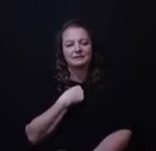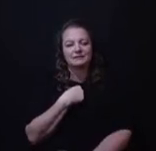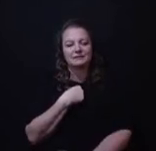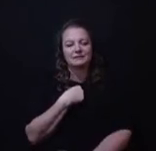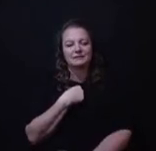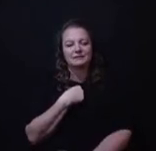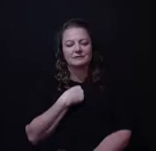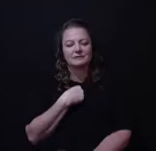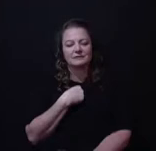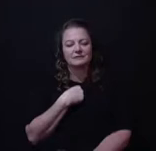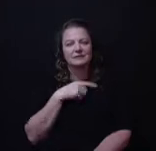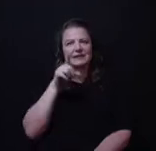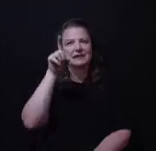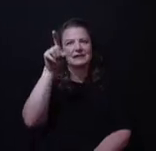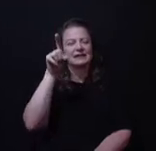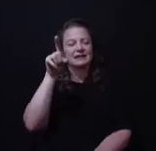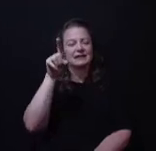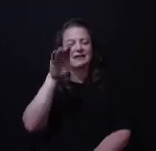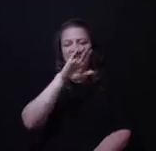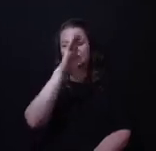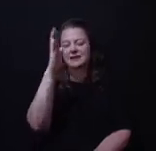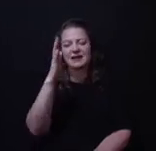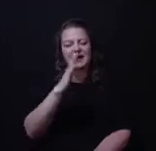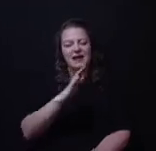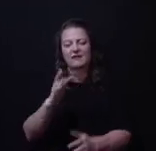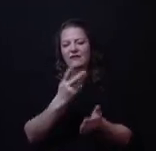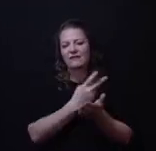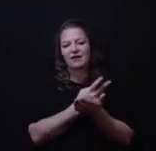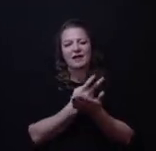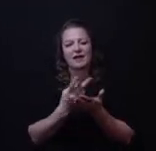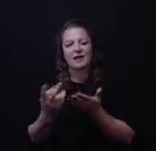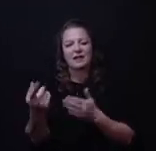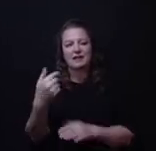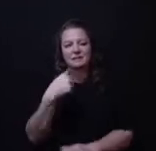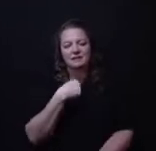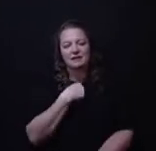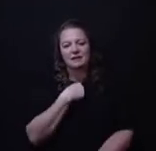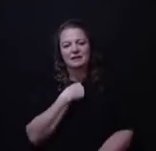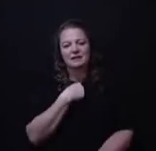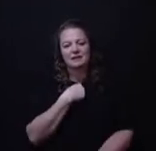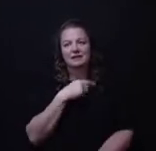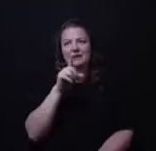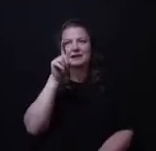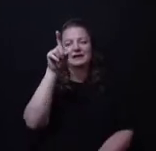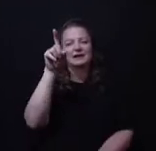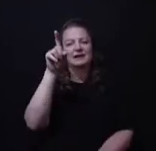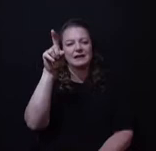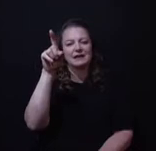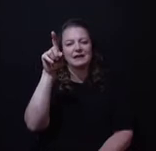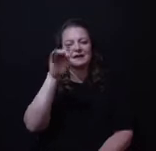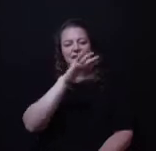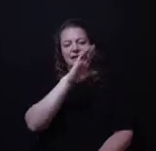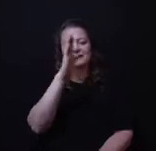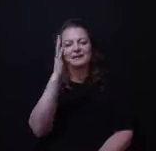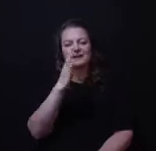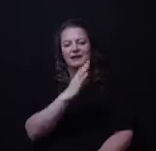He has never failed me yet. He has